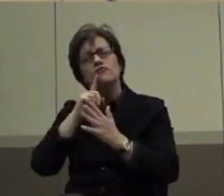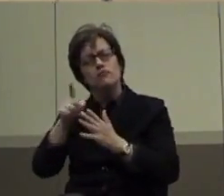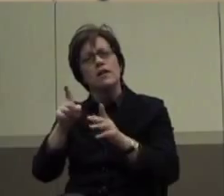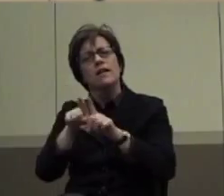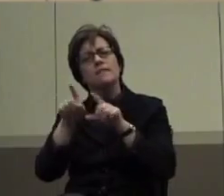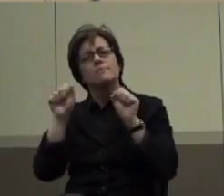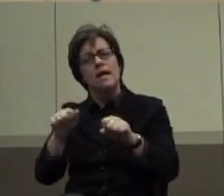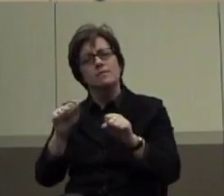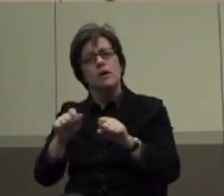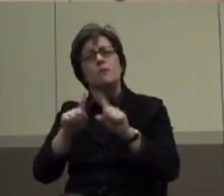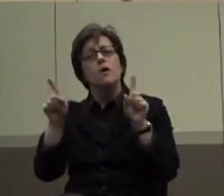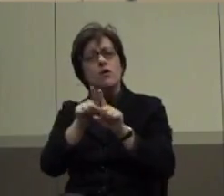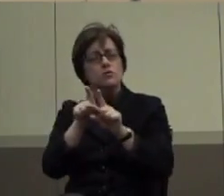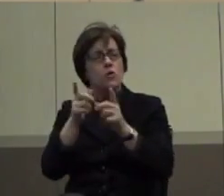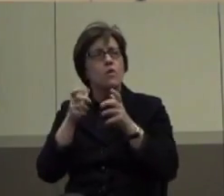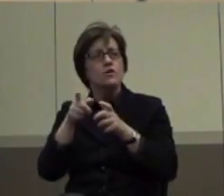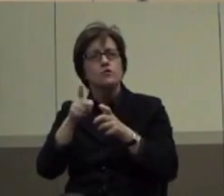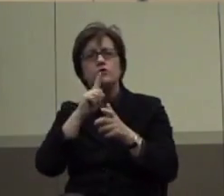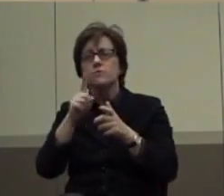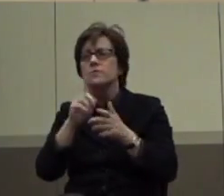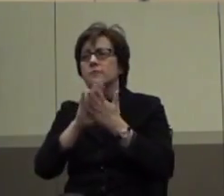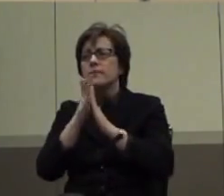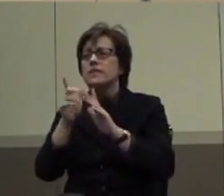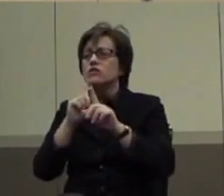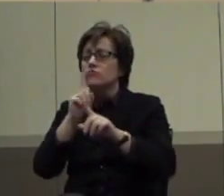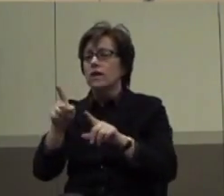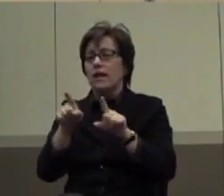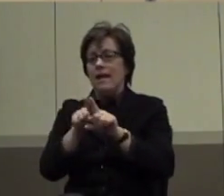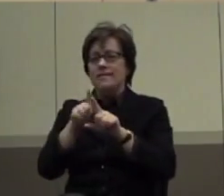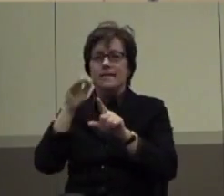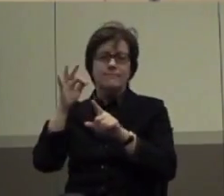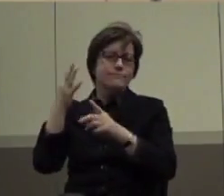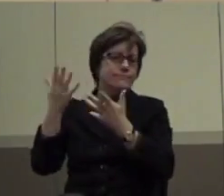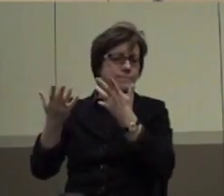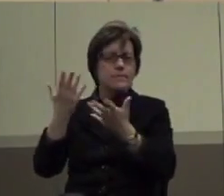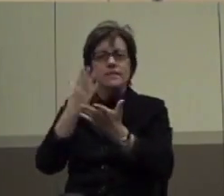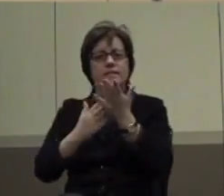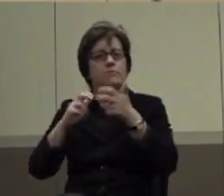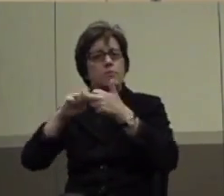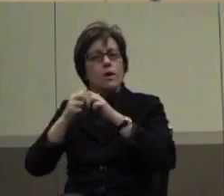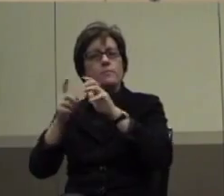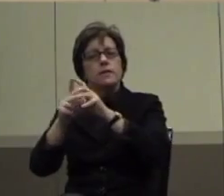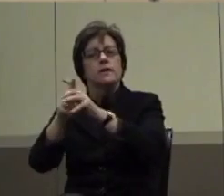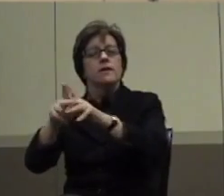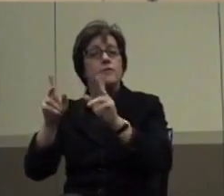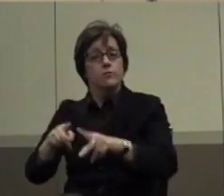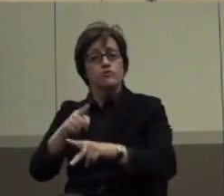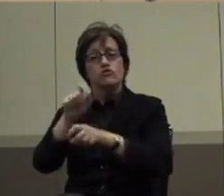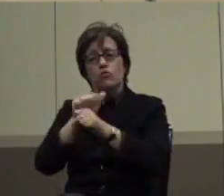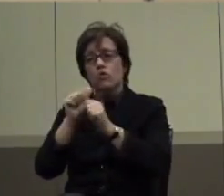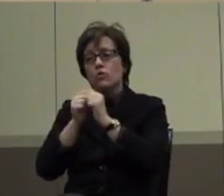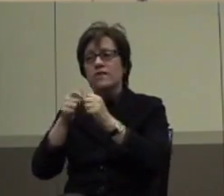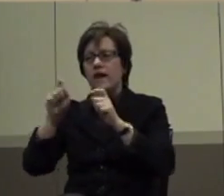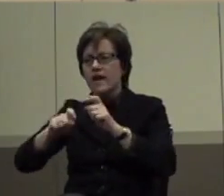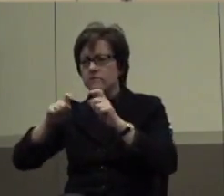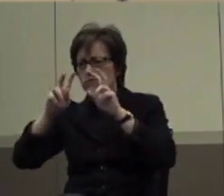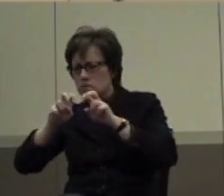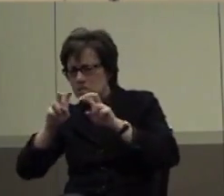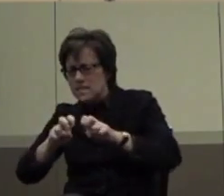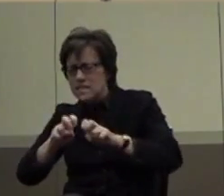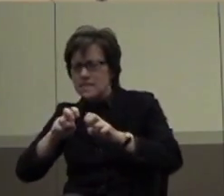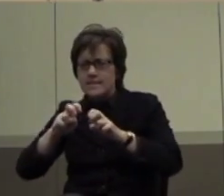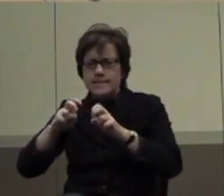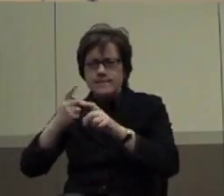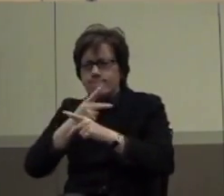be. But I also want you to be as real as you can be in terms of what are some of the problems you might have so that the person who you're working with actually has to dig a little bit deeper in